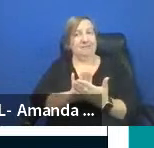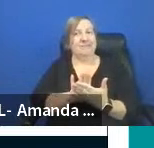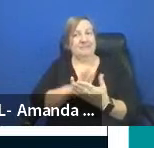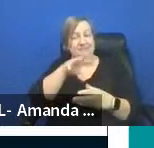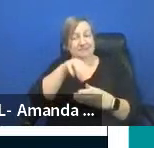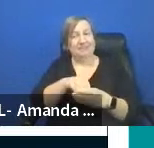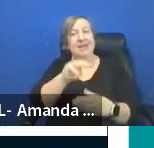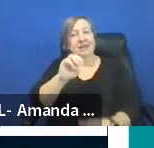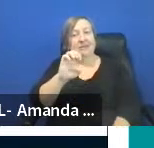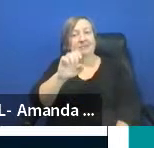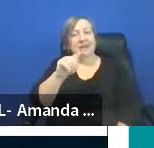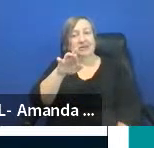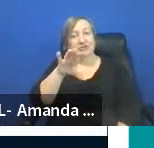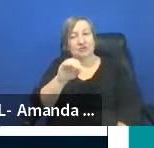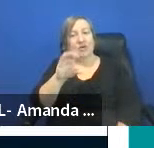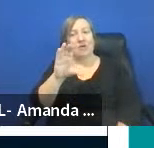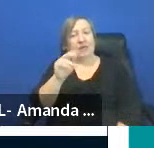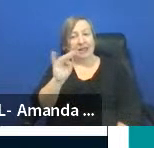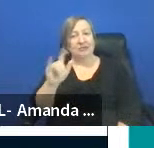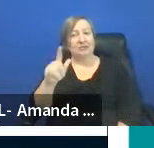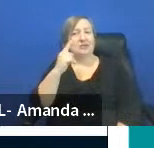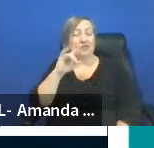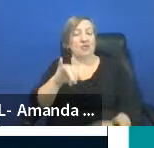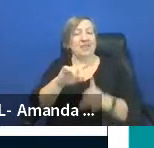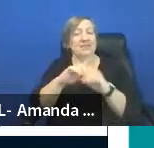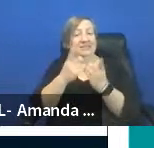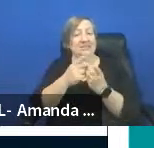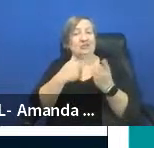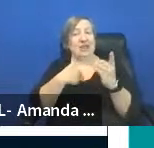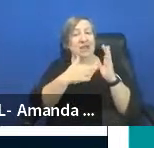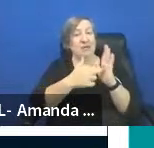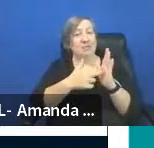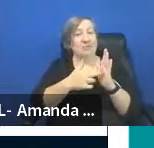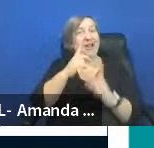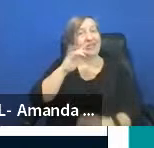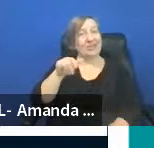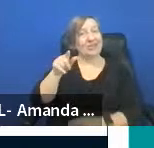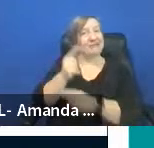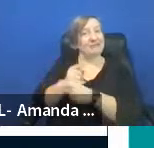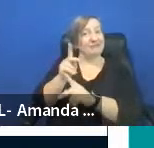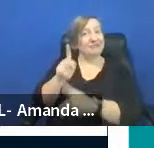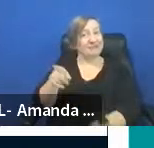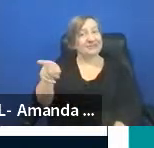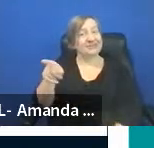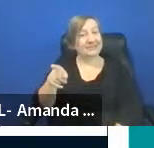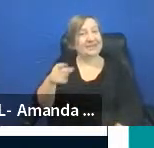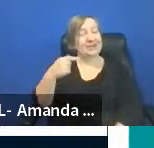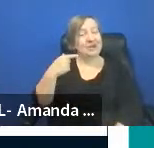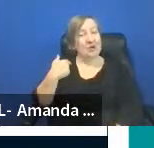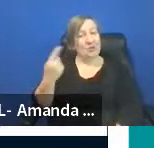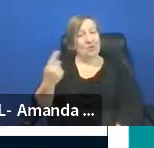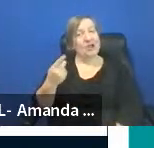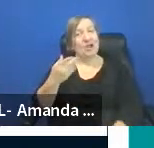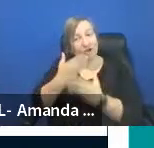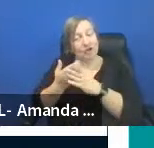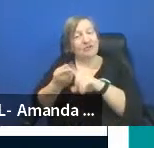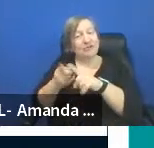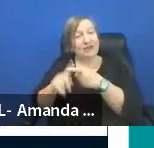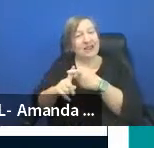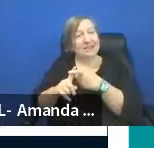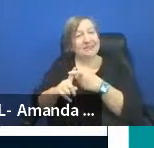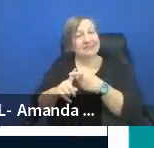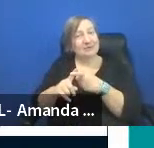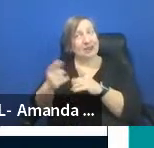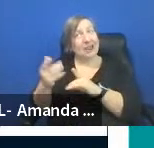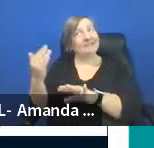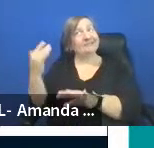Metro Councilor for the district that I represented. I thought that was her. So we're good friends. We go back a couple of days.